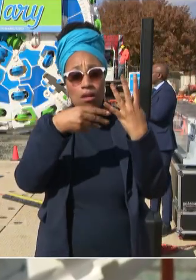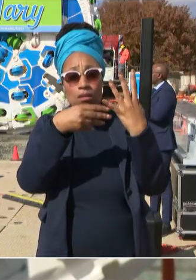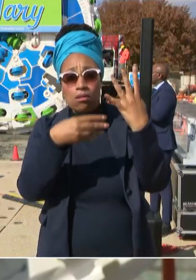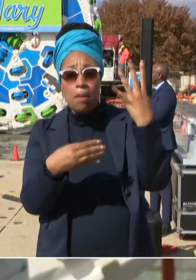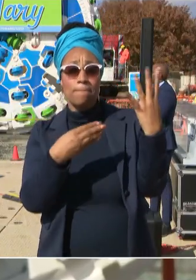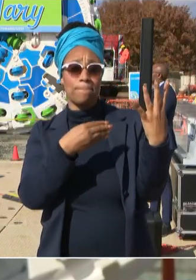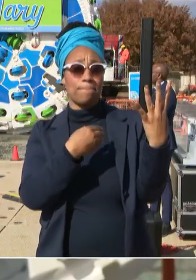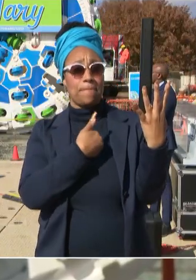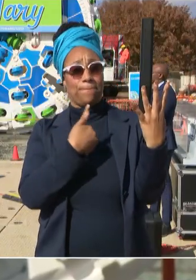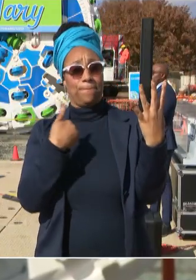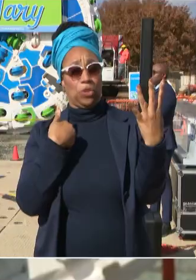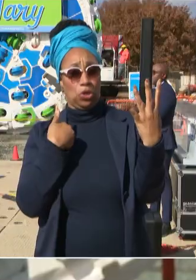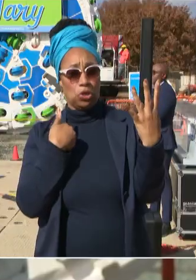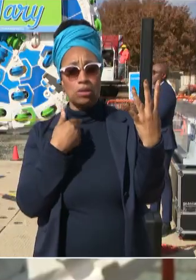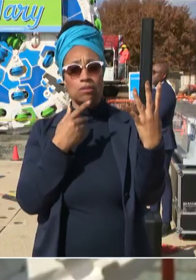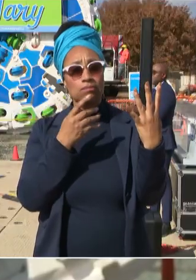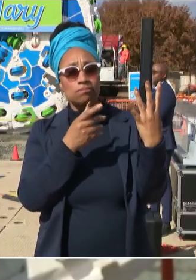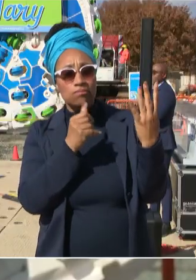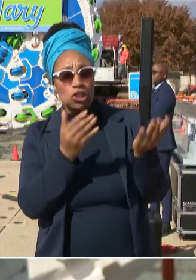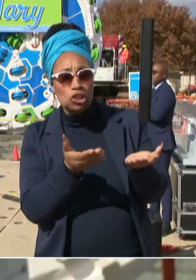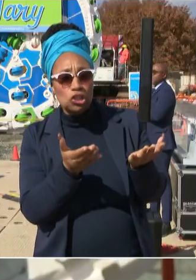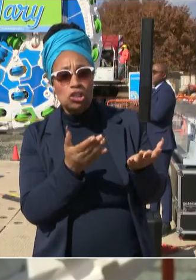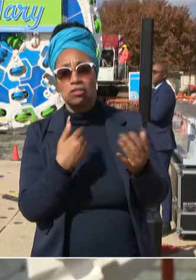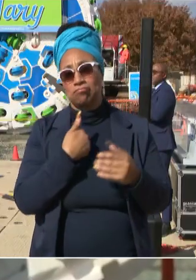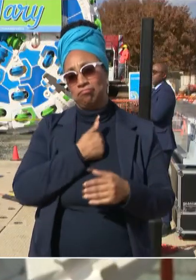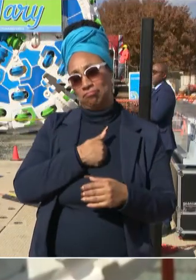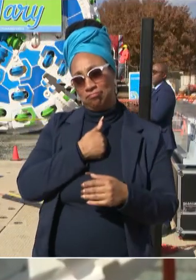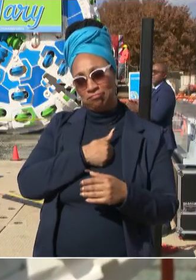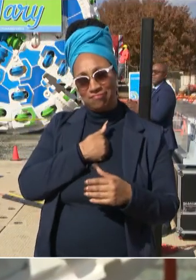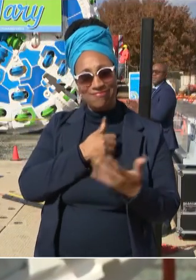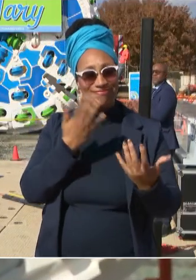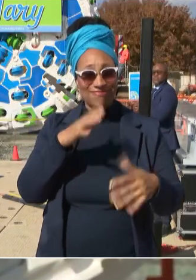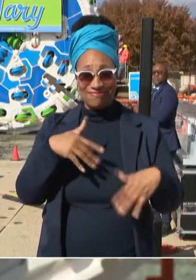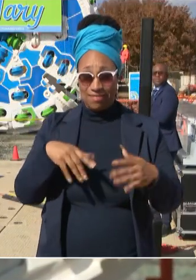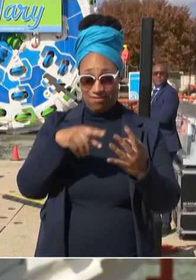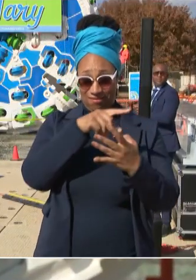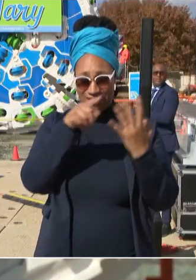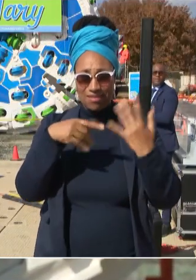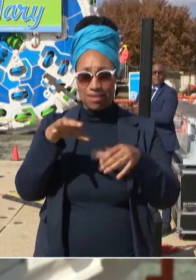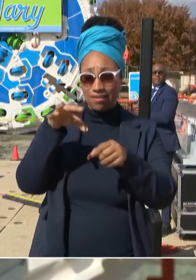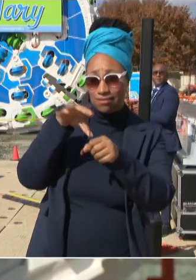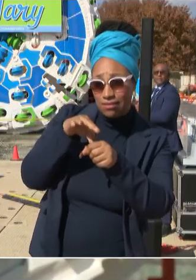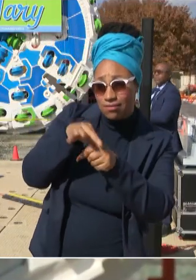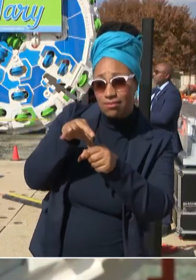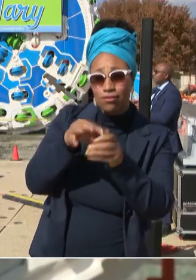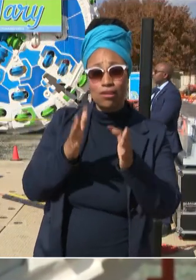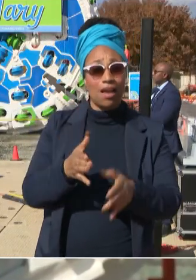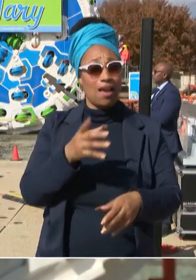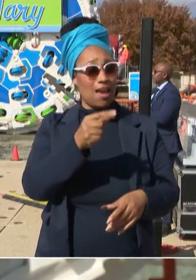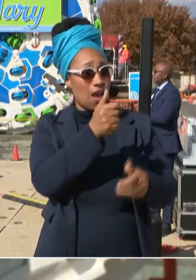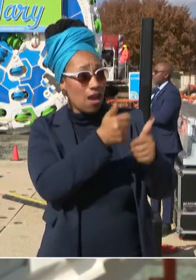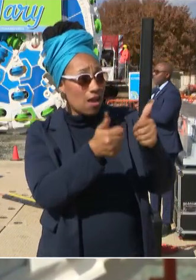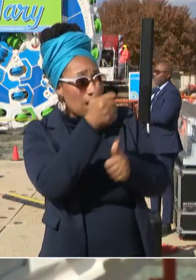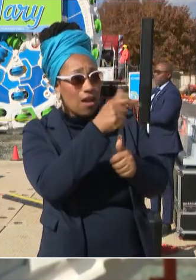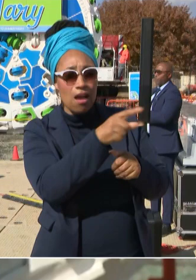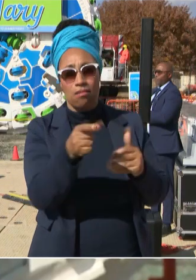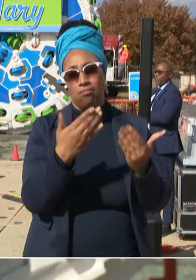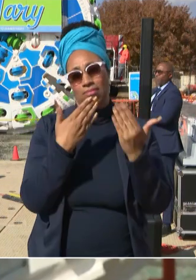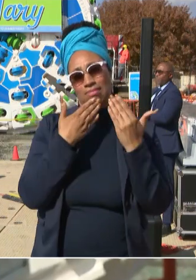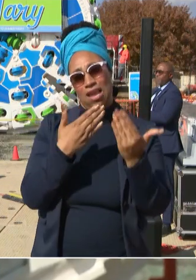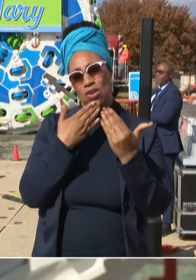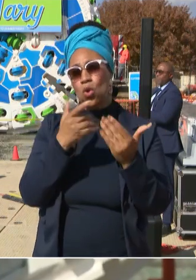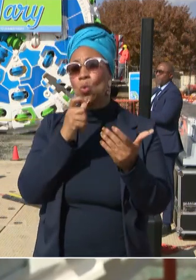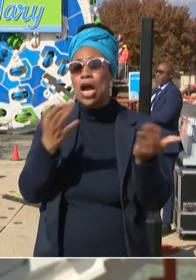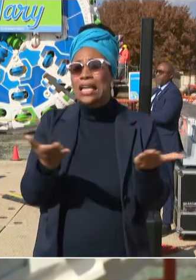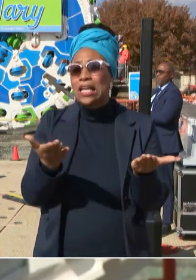officials, and members of the executive cabinet who may be with us this morning. Please feel free to stand and wave so we could recognize you.